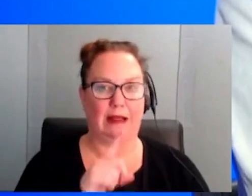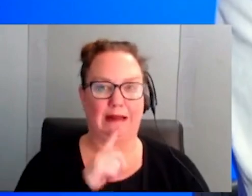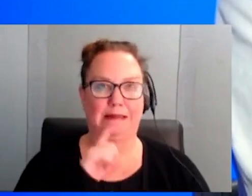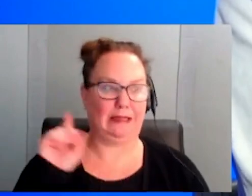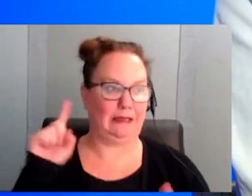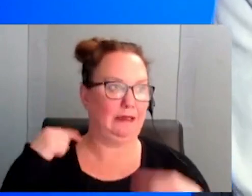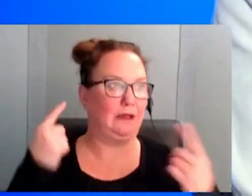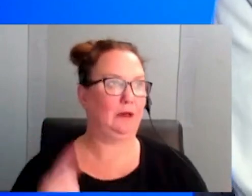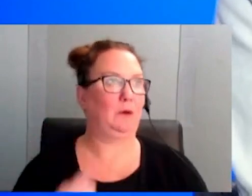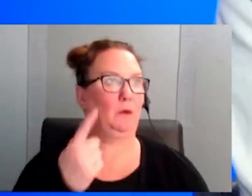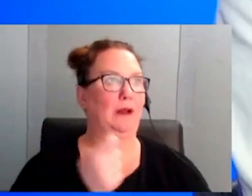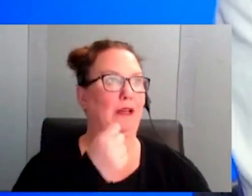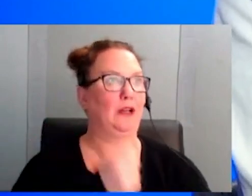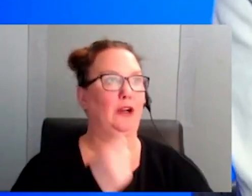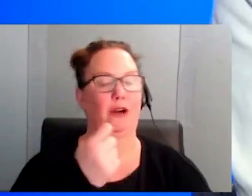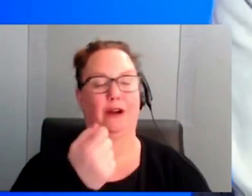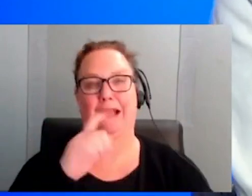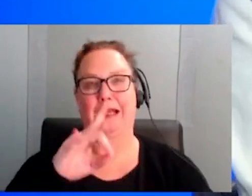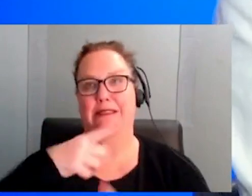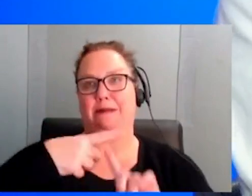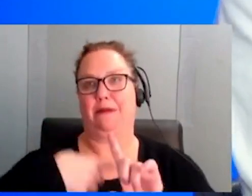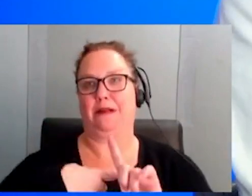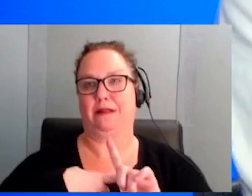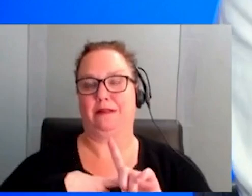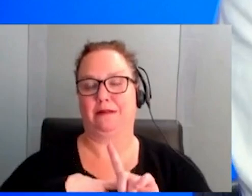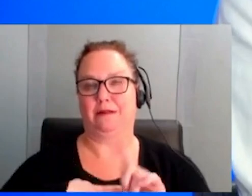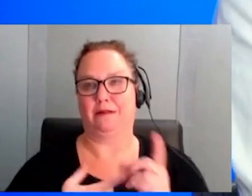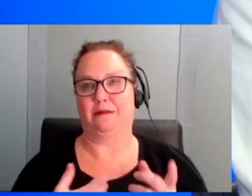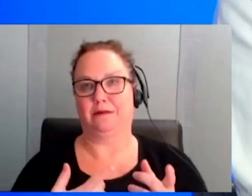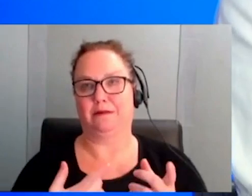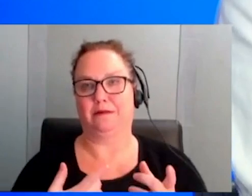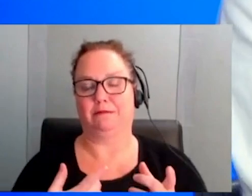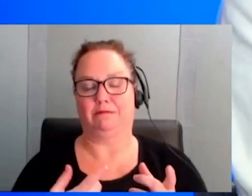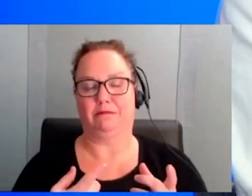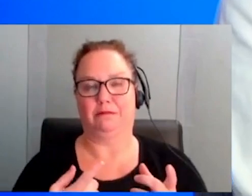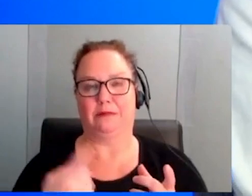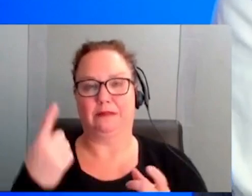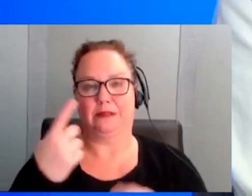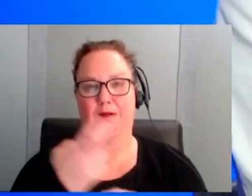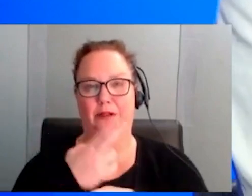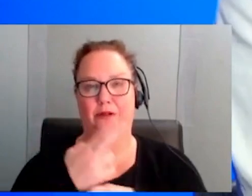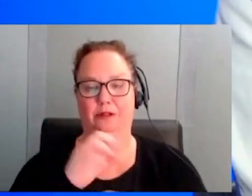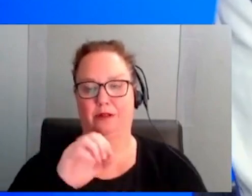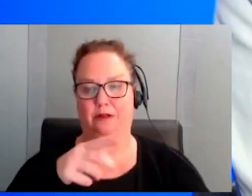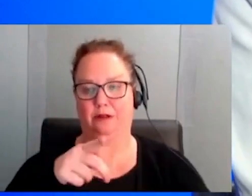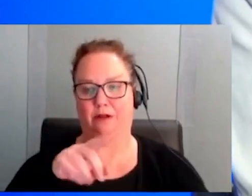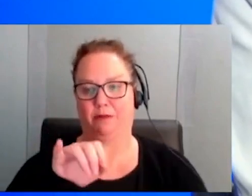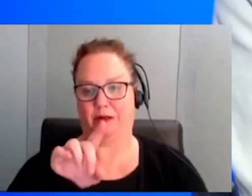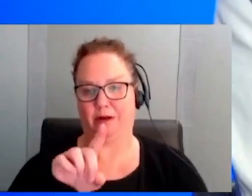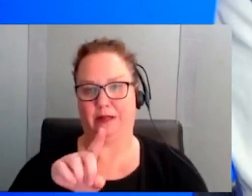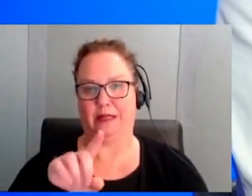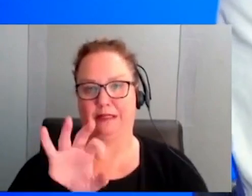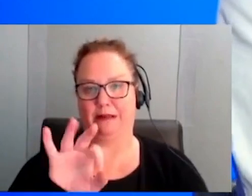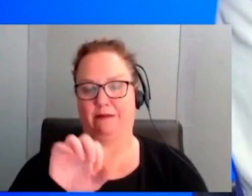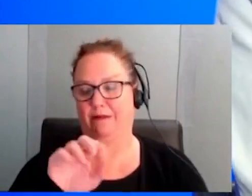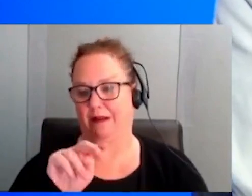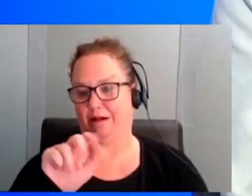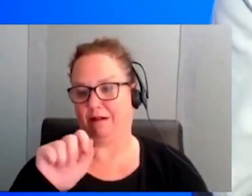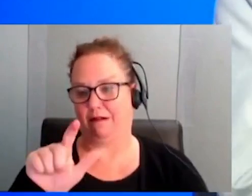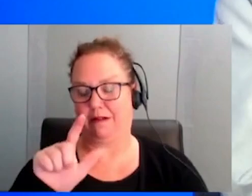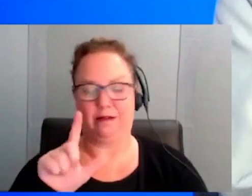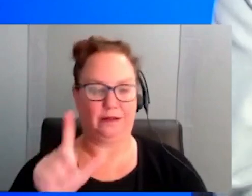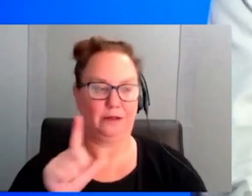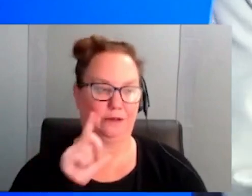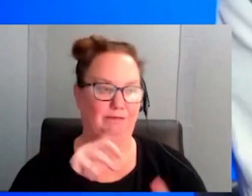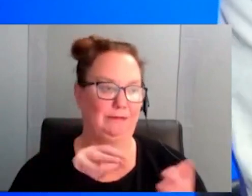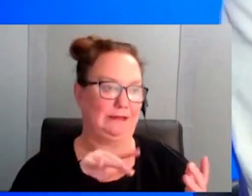year and a half, basically if someone is using an opioid, it's probably fentanyl. There's studies showing that people,